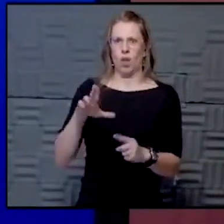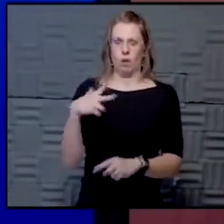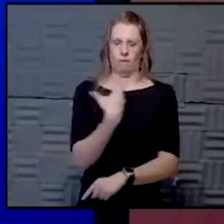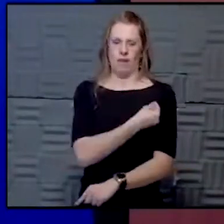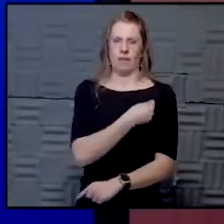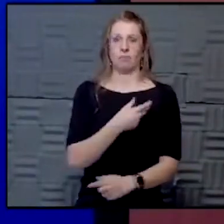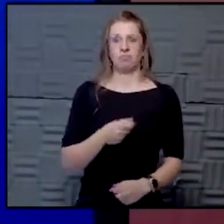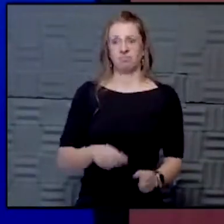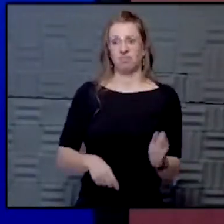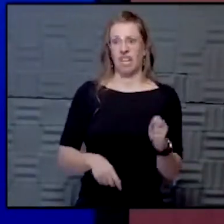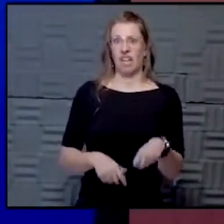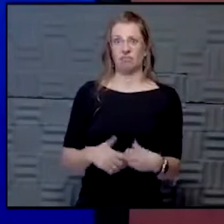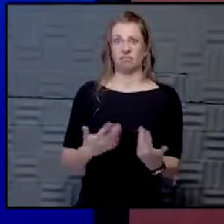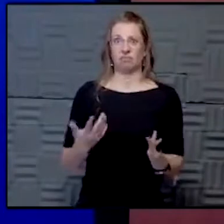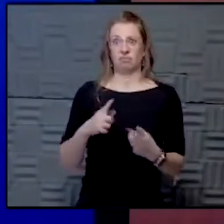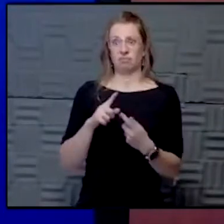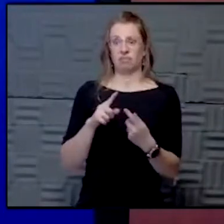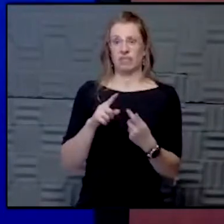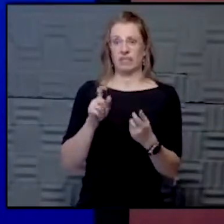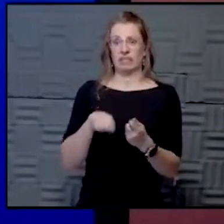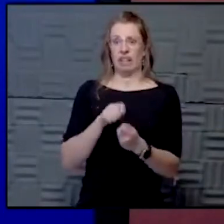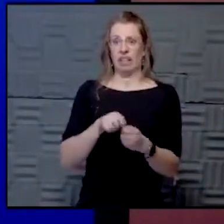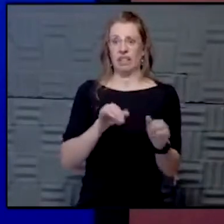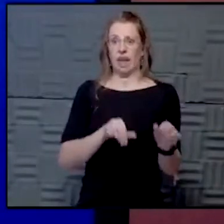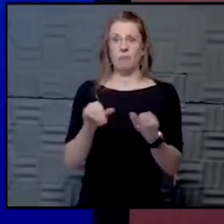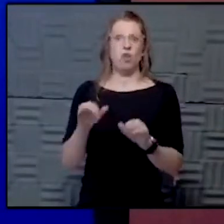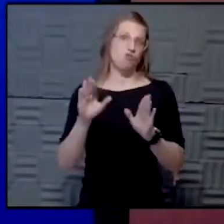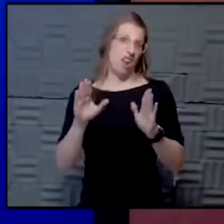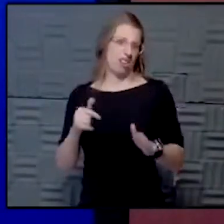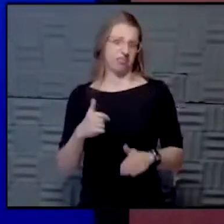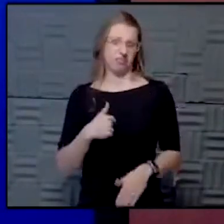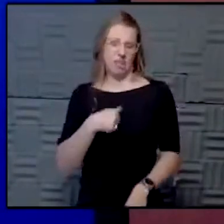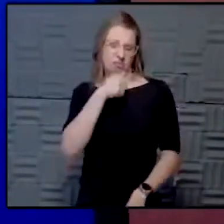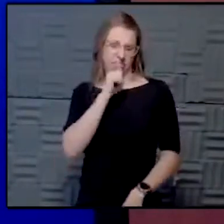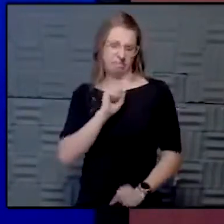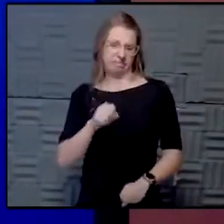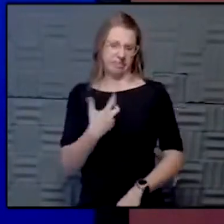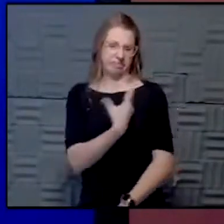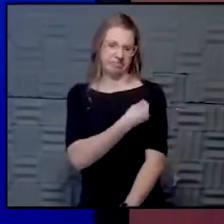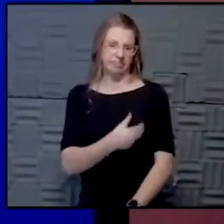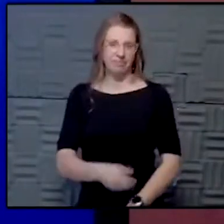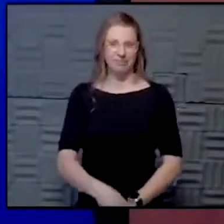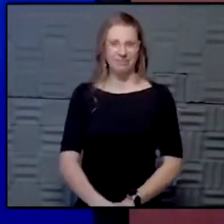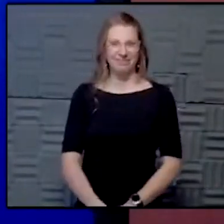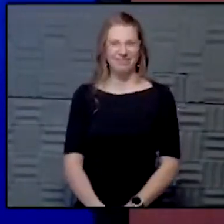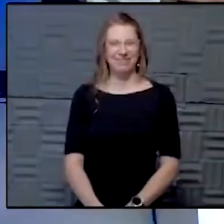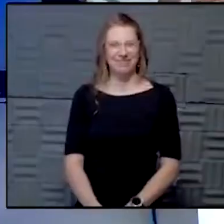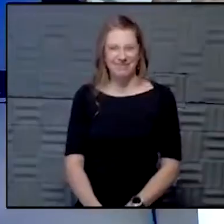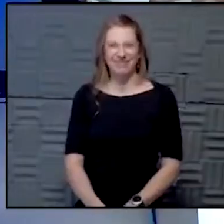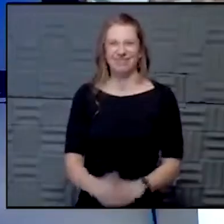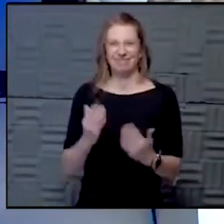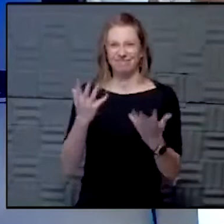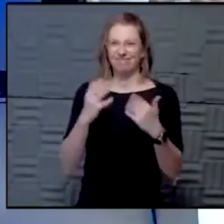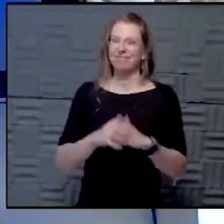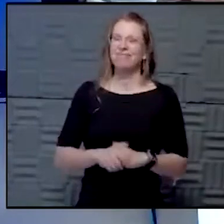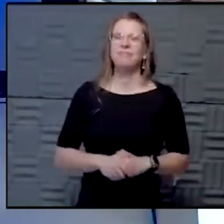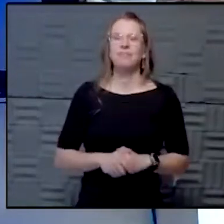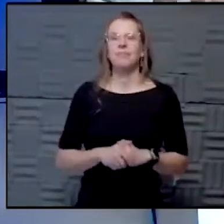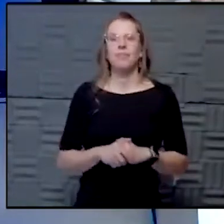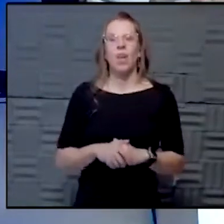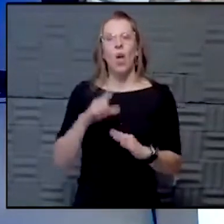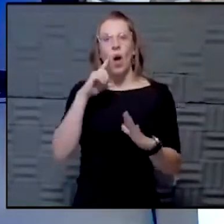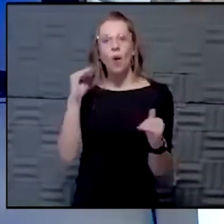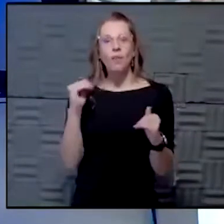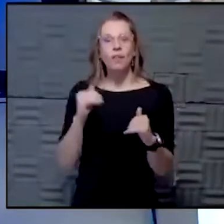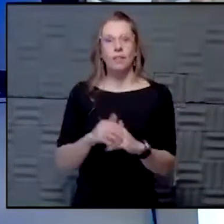And I said, yeah, it'd be exactly like that, buddy. And he said, well, great, I can do that. Well, there you go. So, and hopefully it gets on where